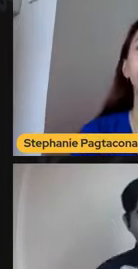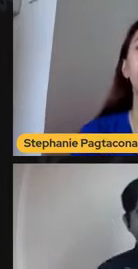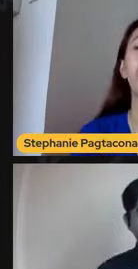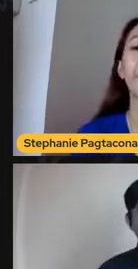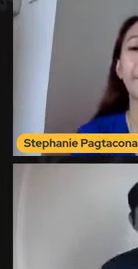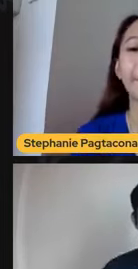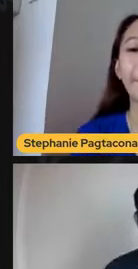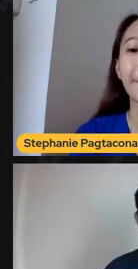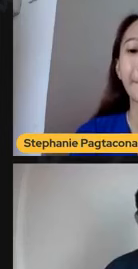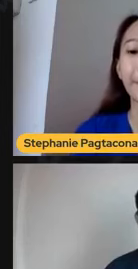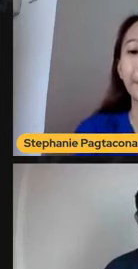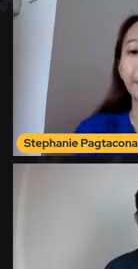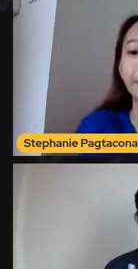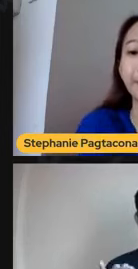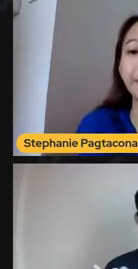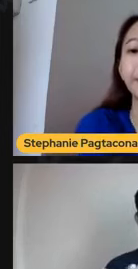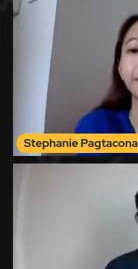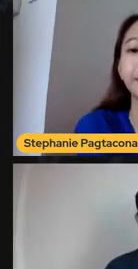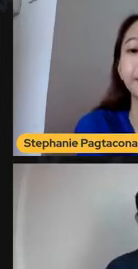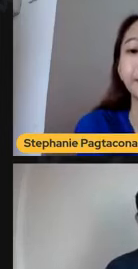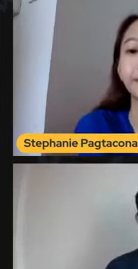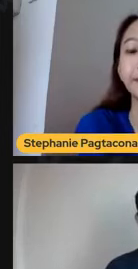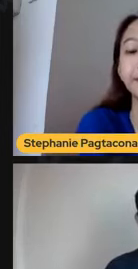Yes. So,